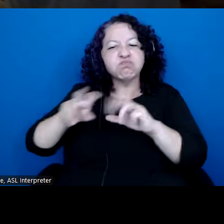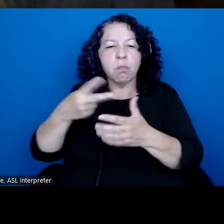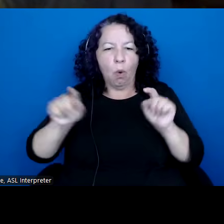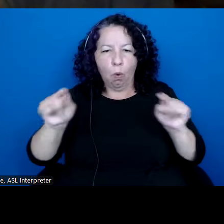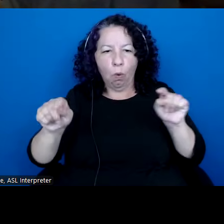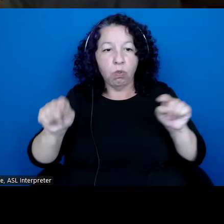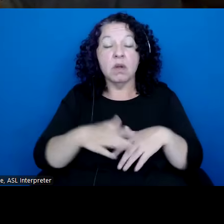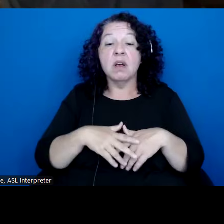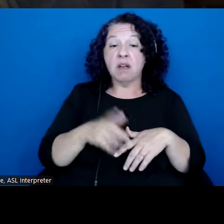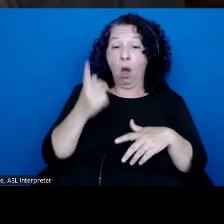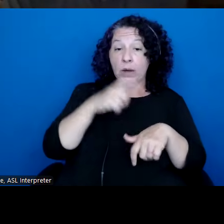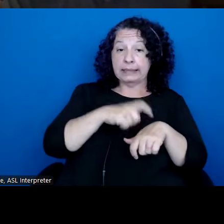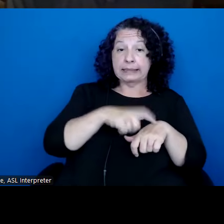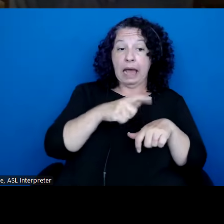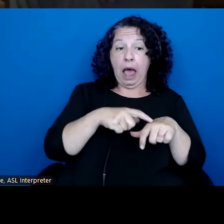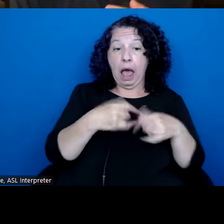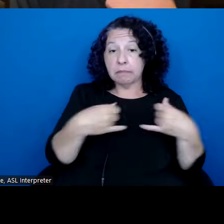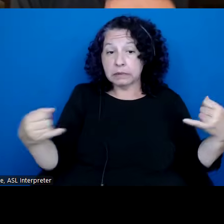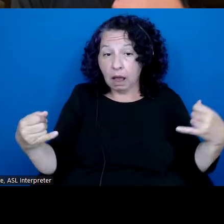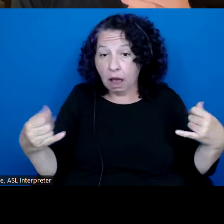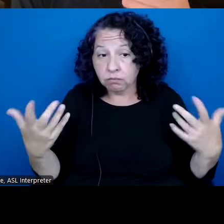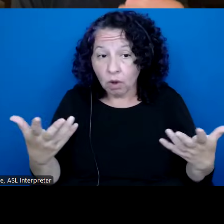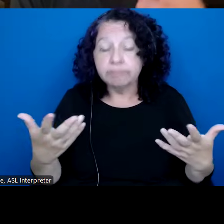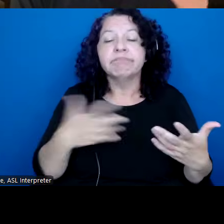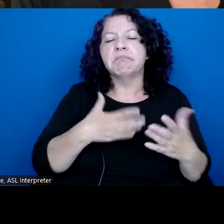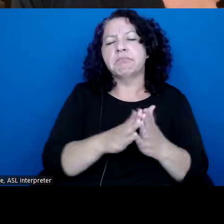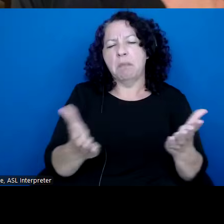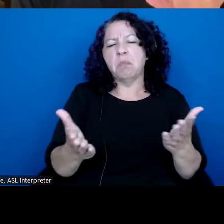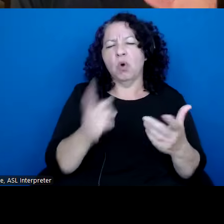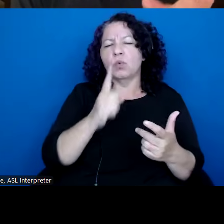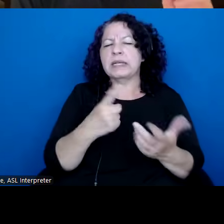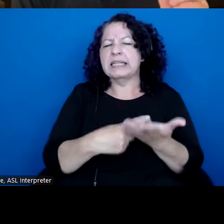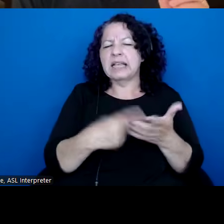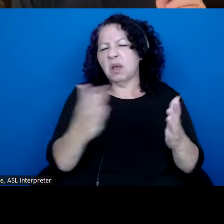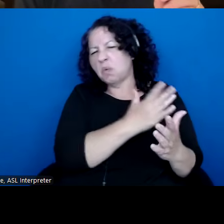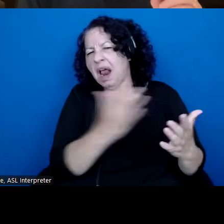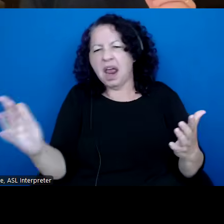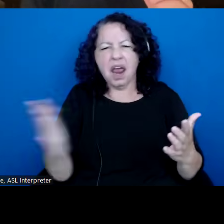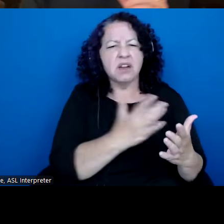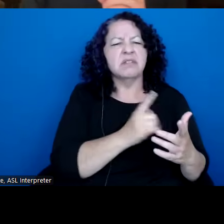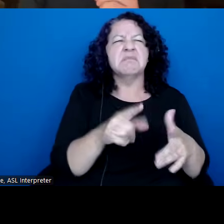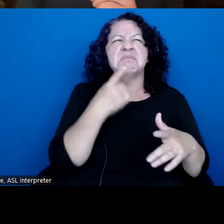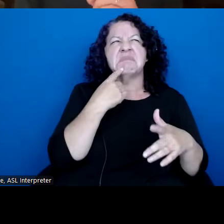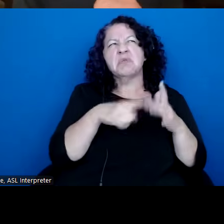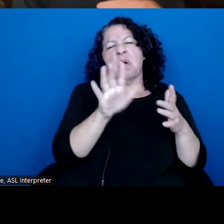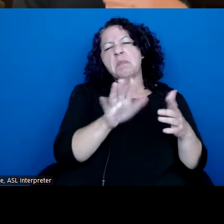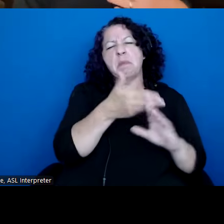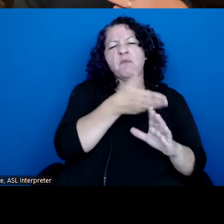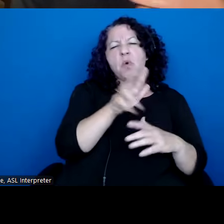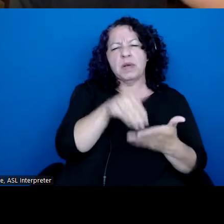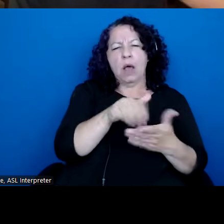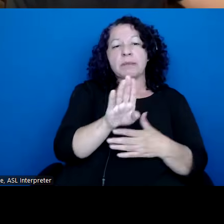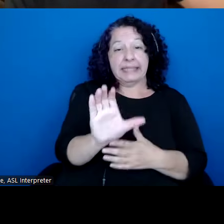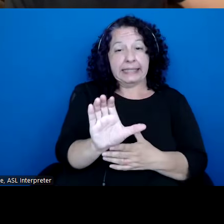Chronologically, my book covers a broad range of time. I say that I get started a little before 3000 BC, and then it